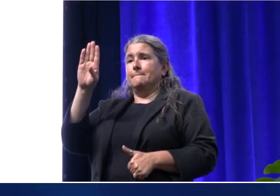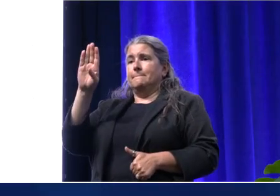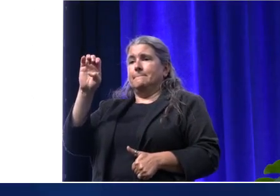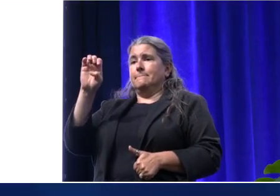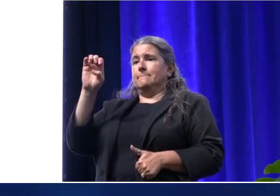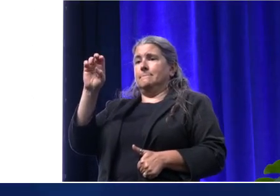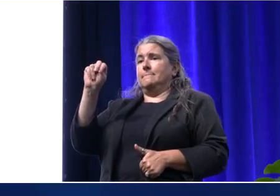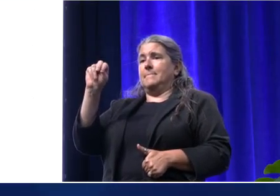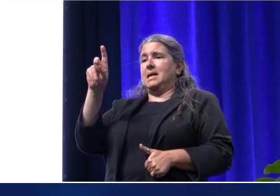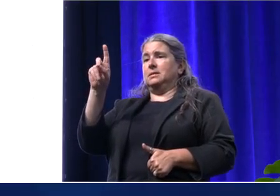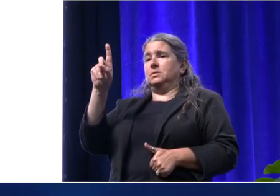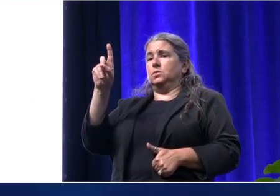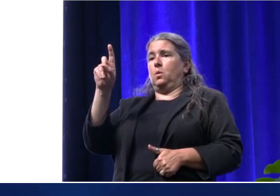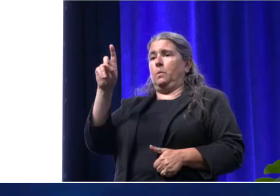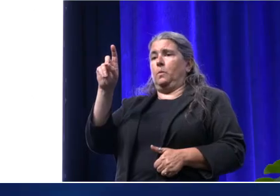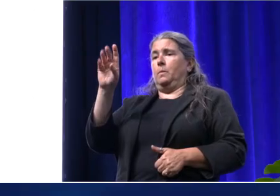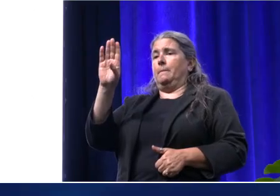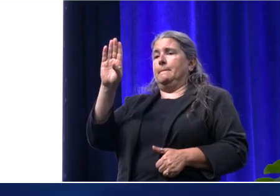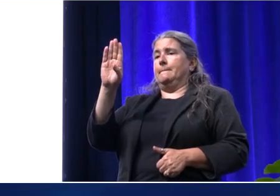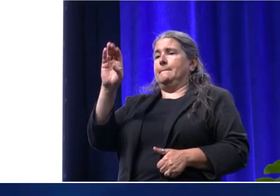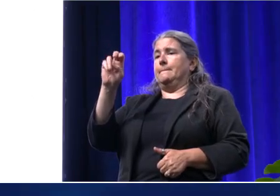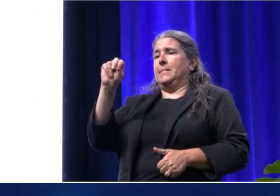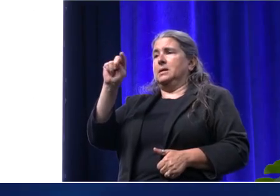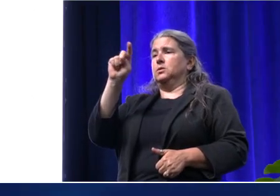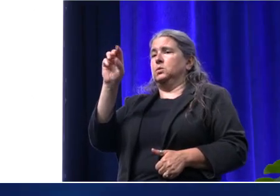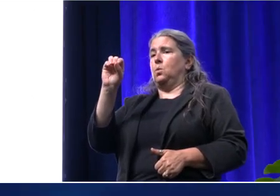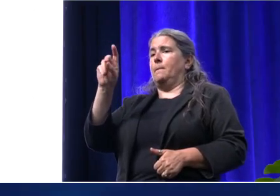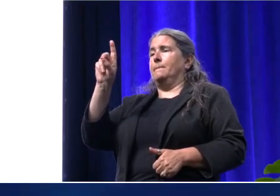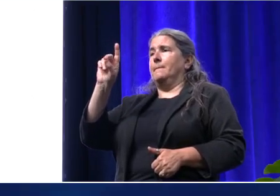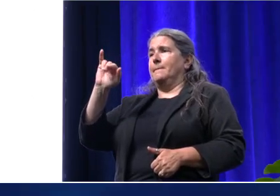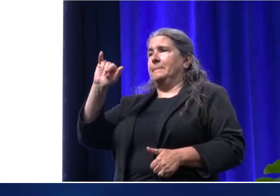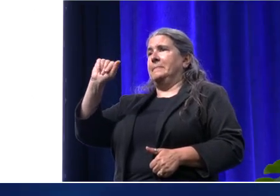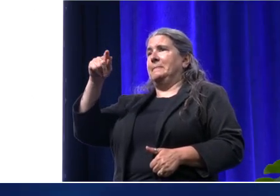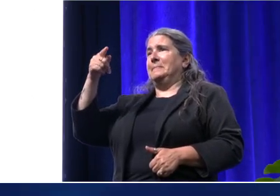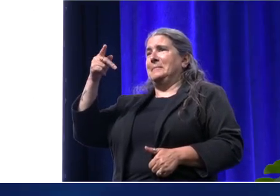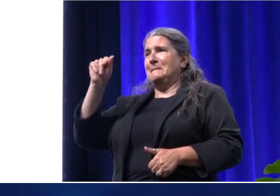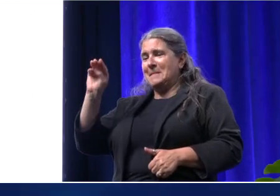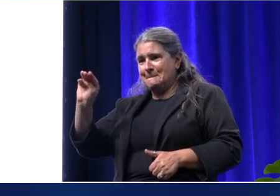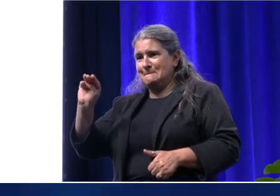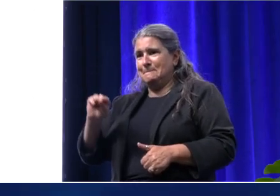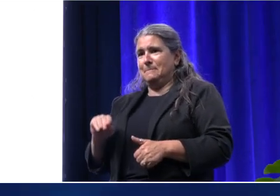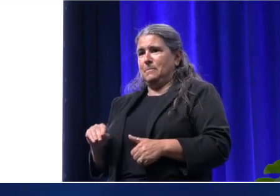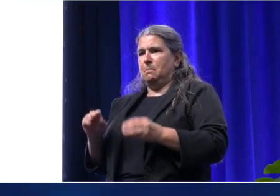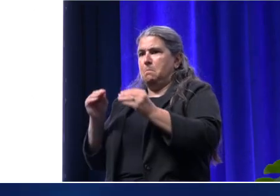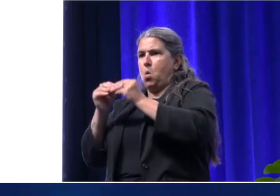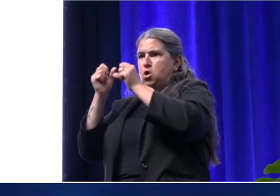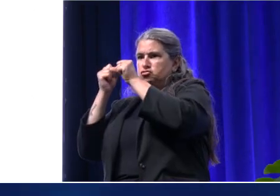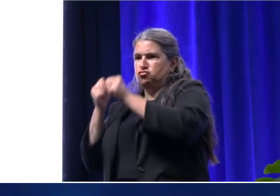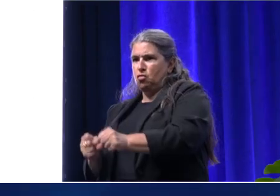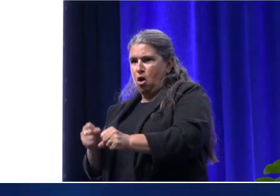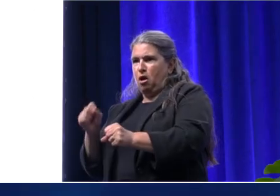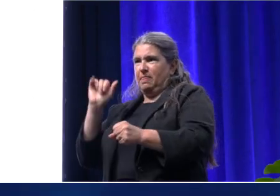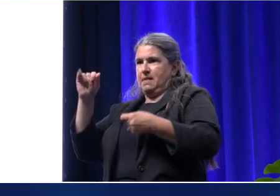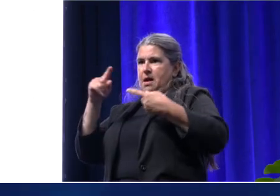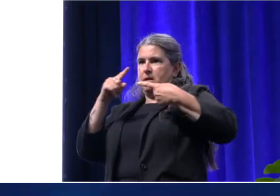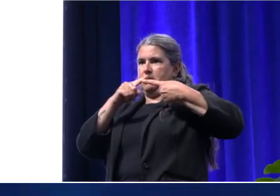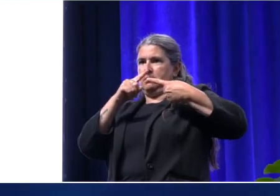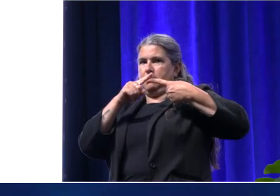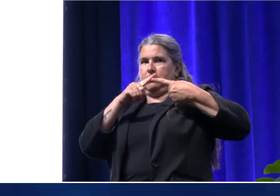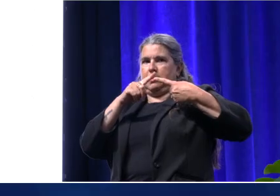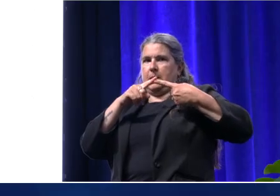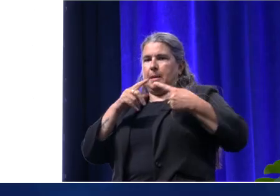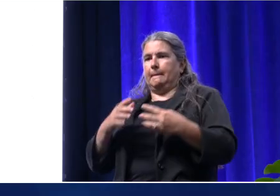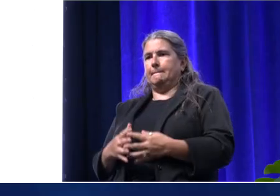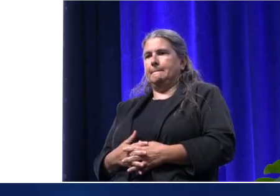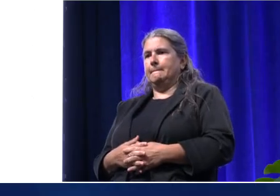You'll see estradiol on there. So one of the things that we've been seeing increasingly is as gender-affirming care